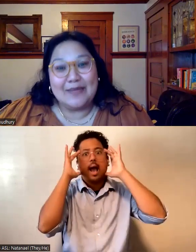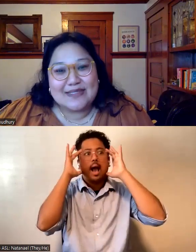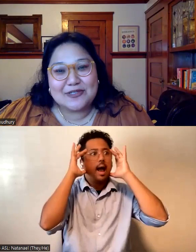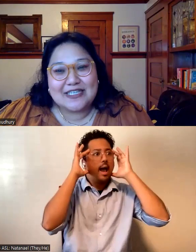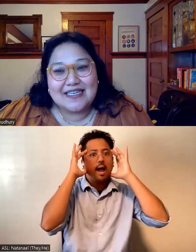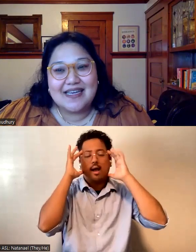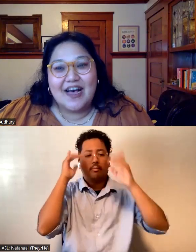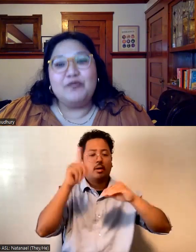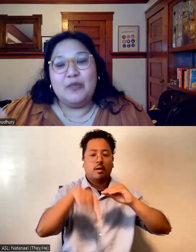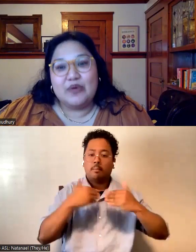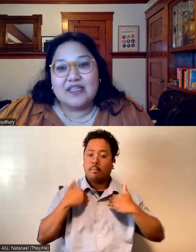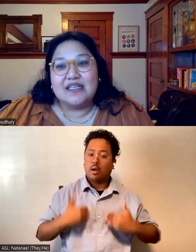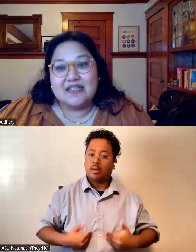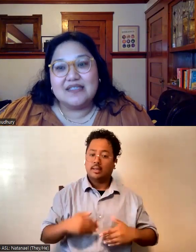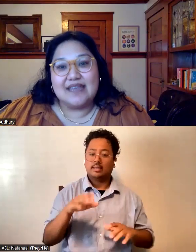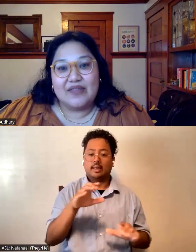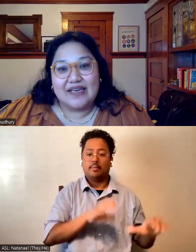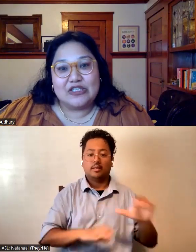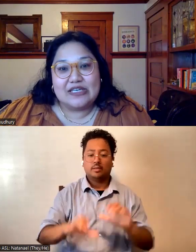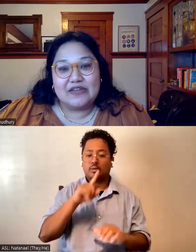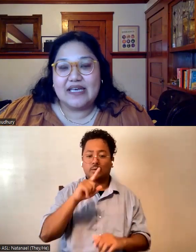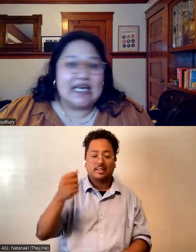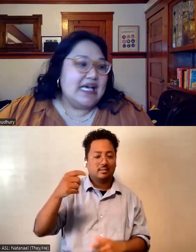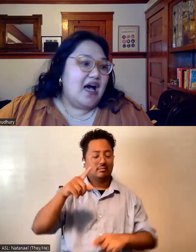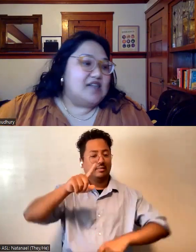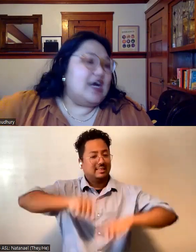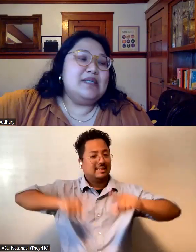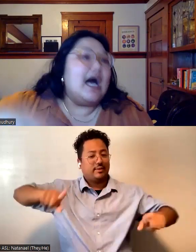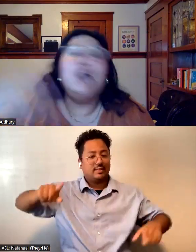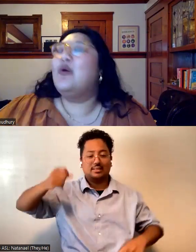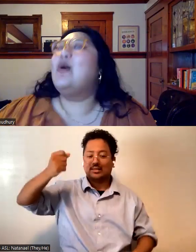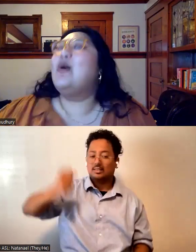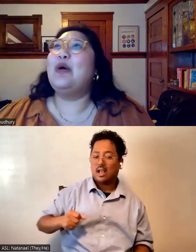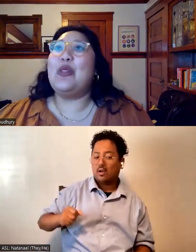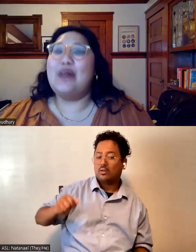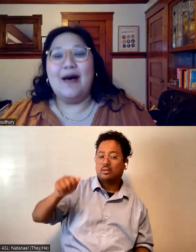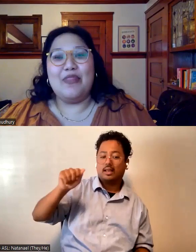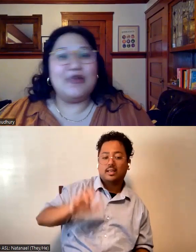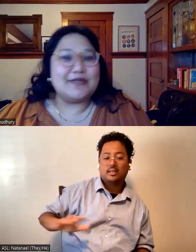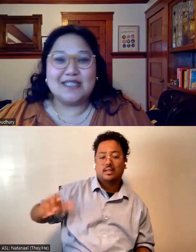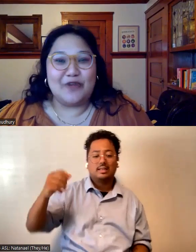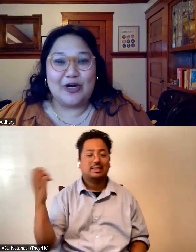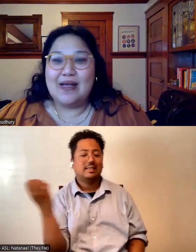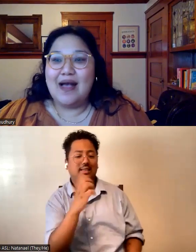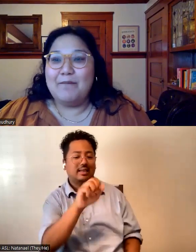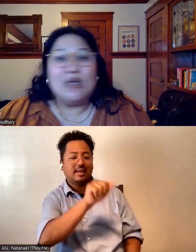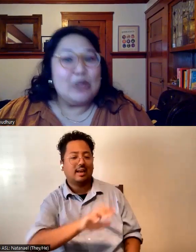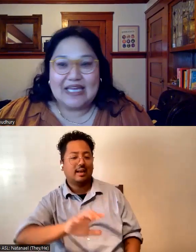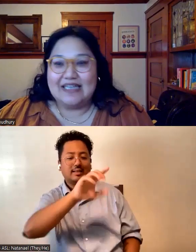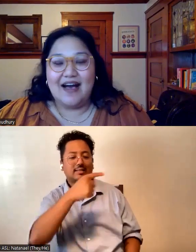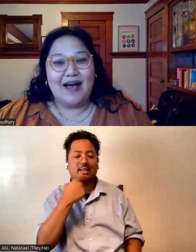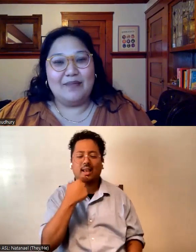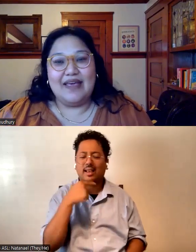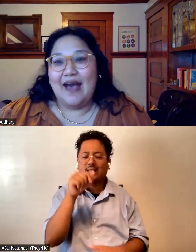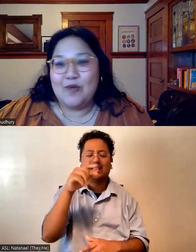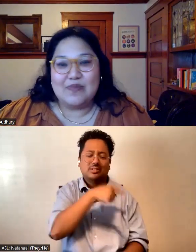body chemistry of people in East and South Asia. They're like, China's unquenchable thirst for milk